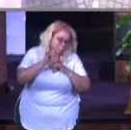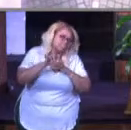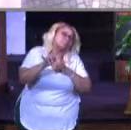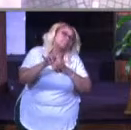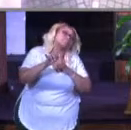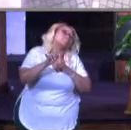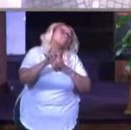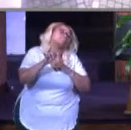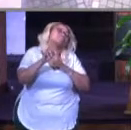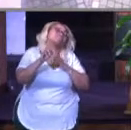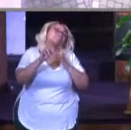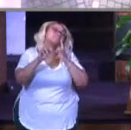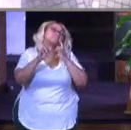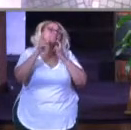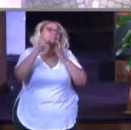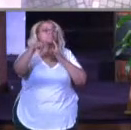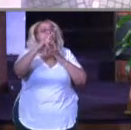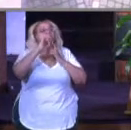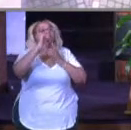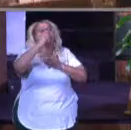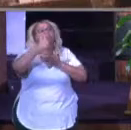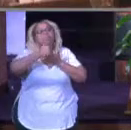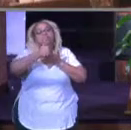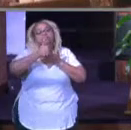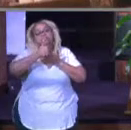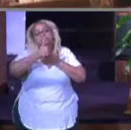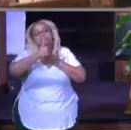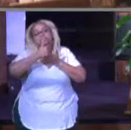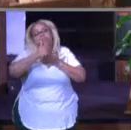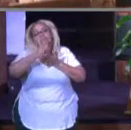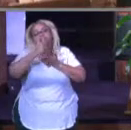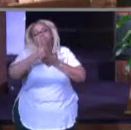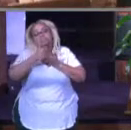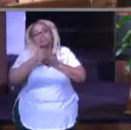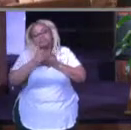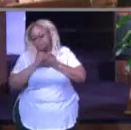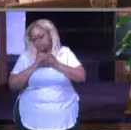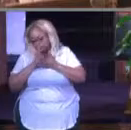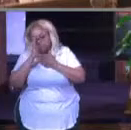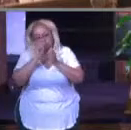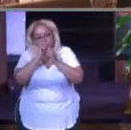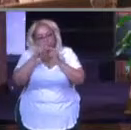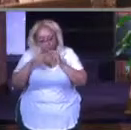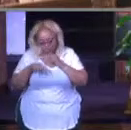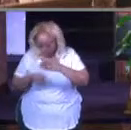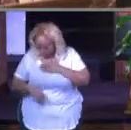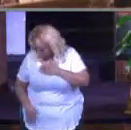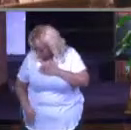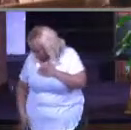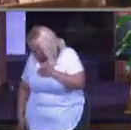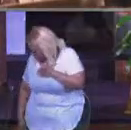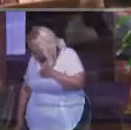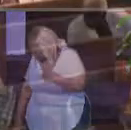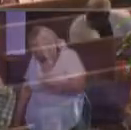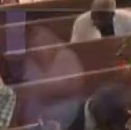and forevermore. And the people of God said, amen. Amen. God bless you.